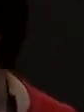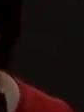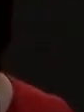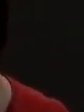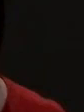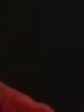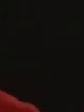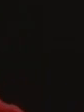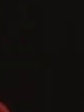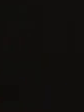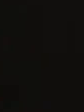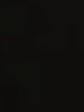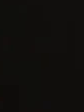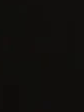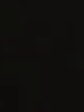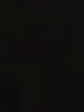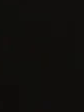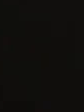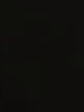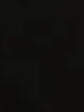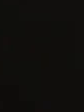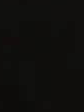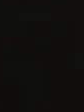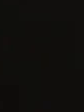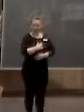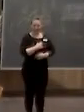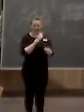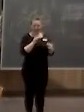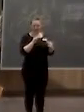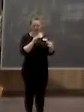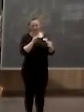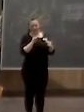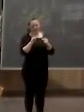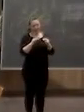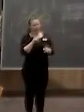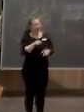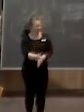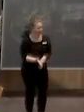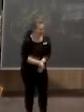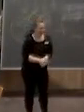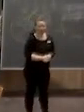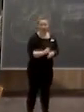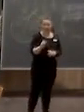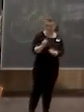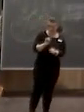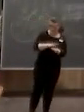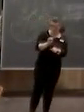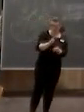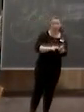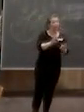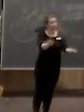That's my personal view on it. Does that help? It does. Okay. Good. Any other